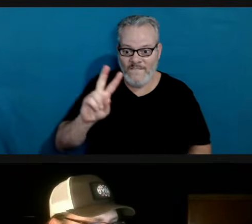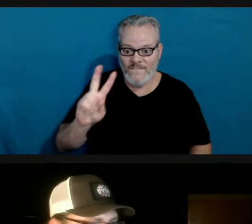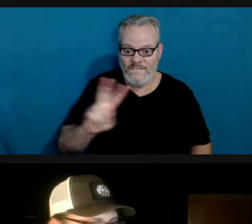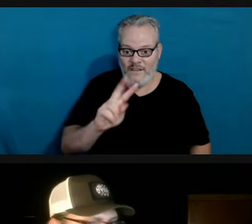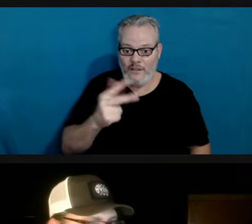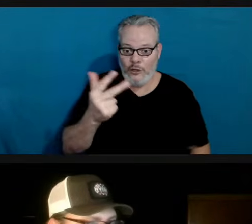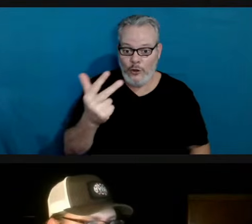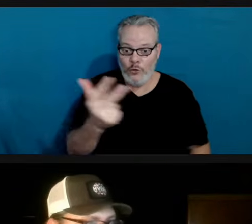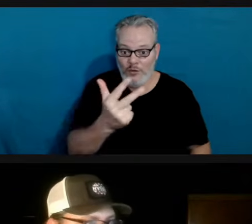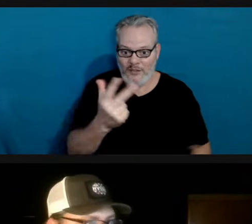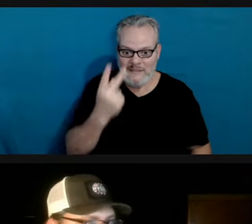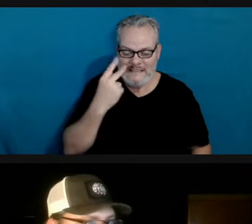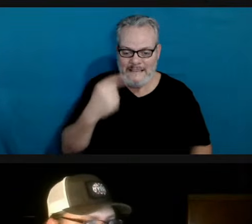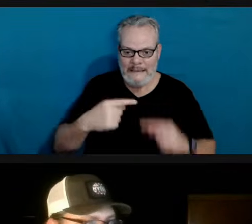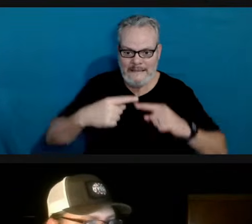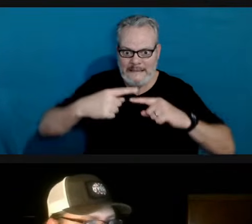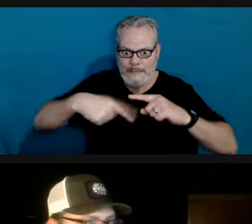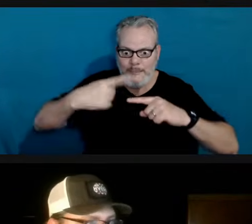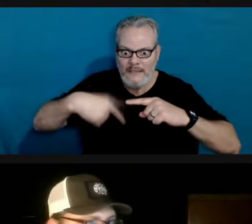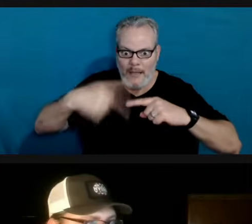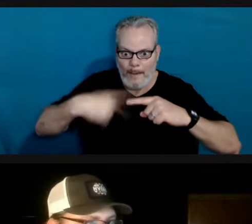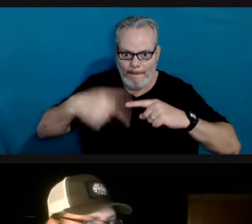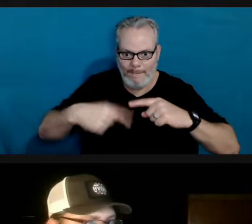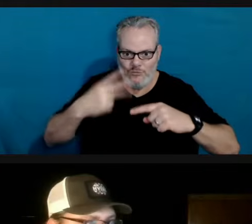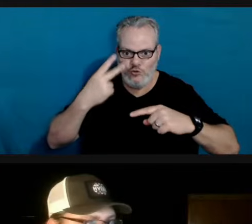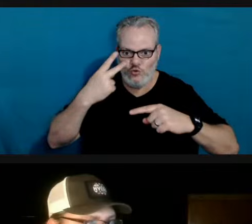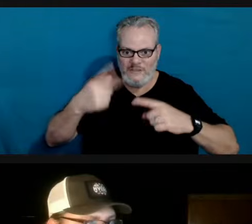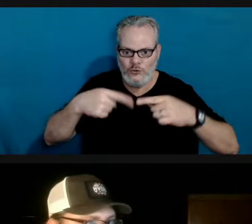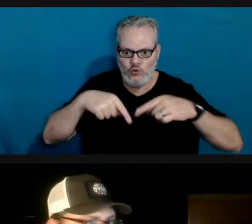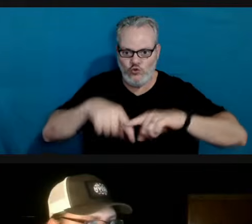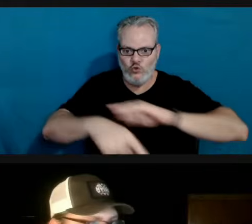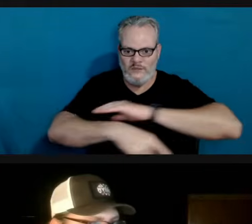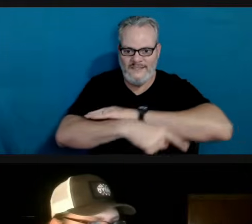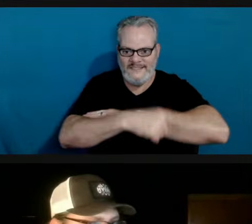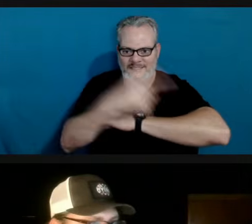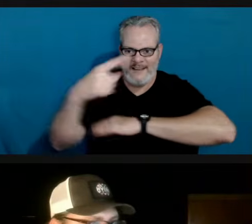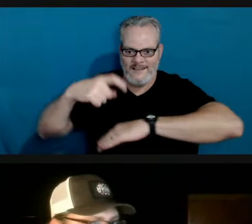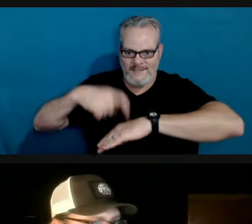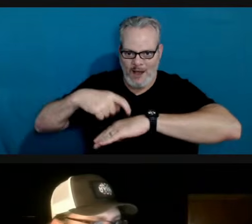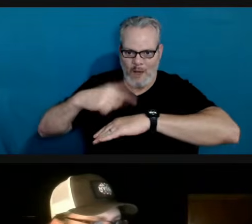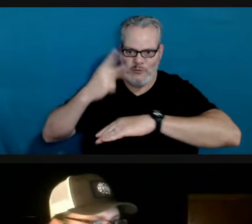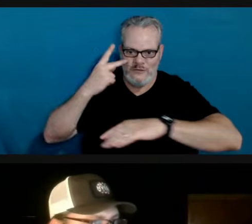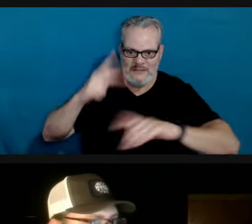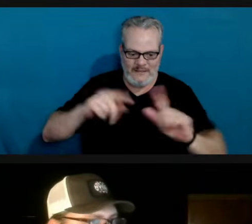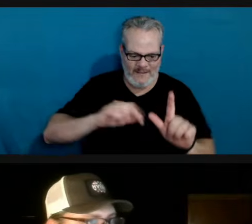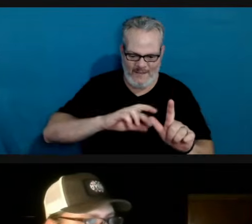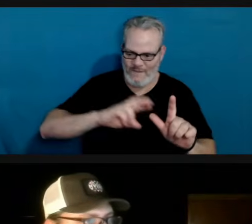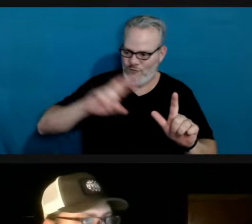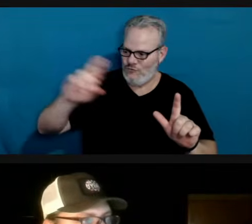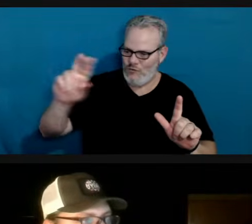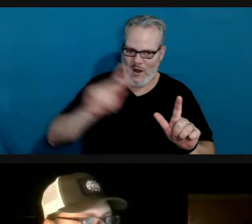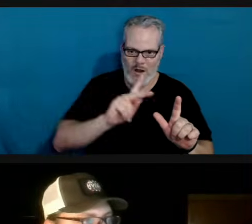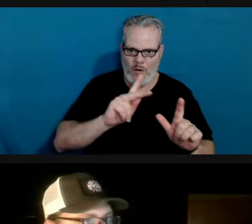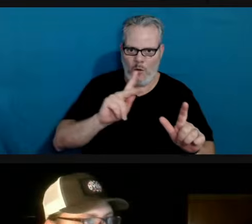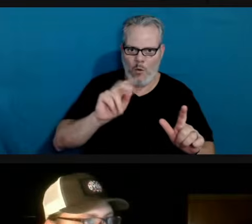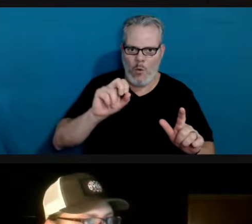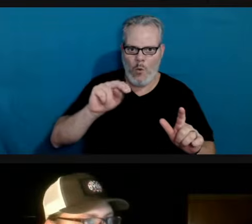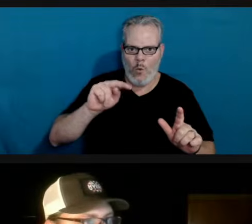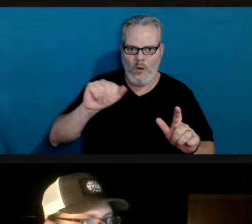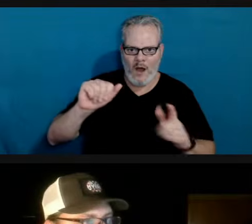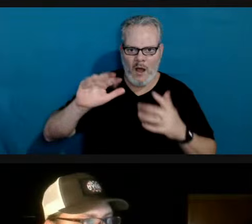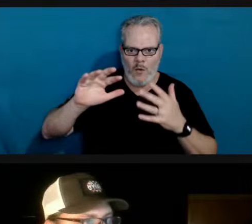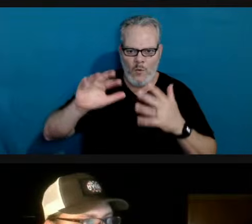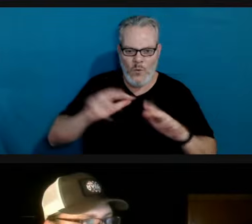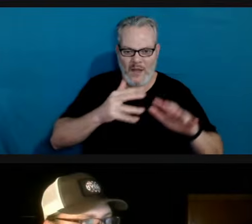daytime views by themselves. So there are Kona winds left to right. rain coming in